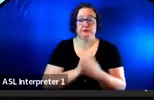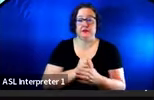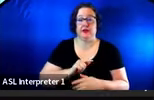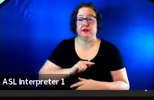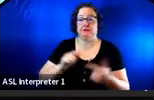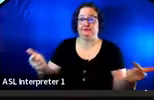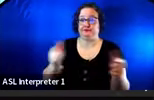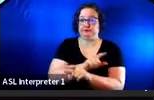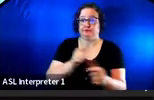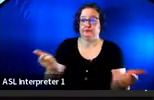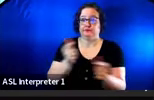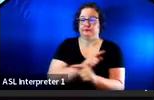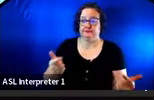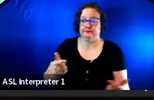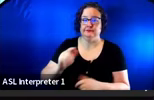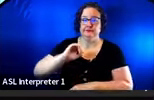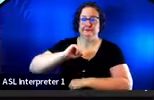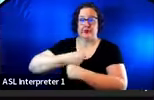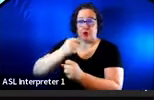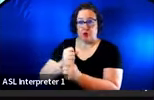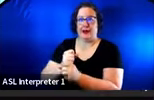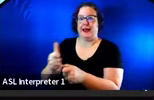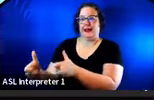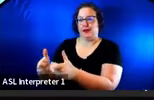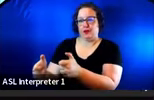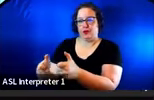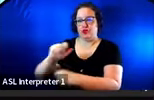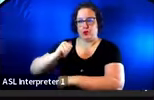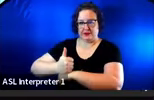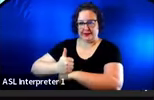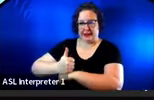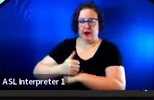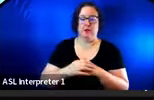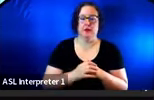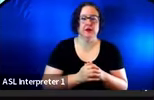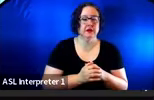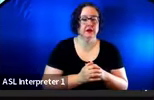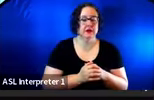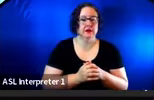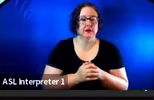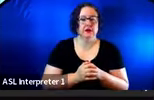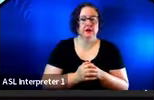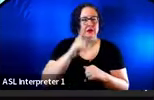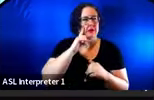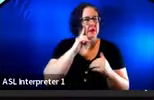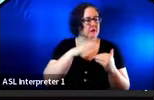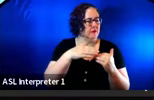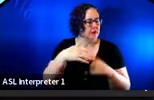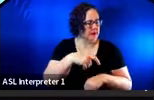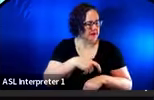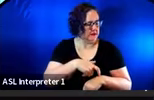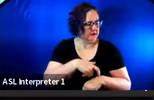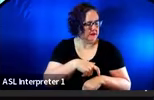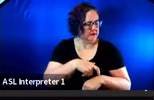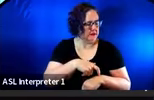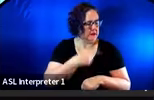this controller setup. So eventually, I think in time for the next training, which I don't know the date of right now,